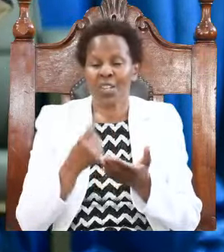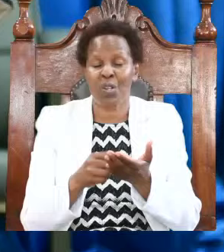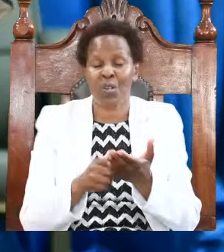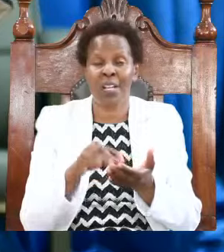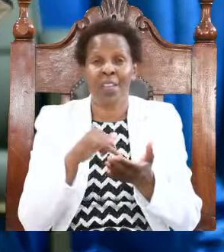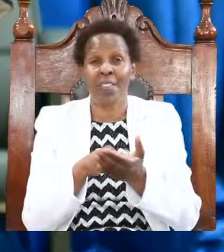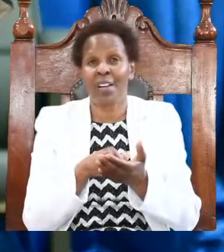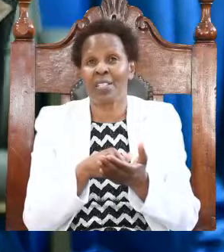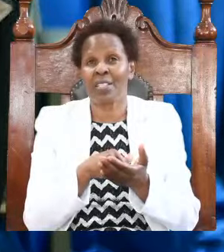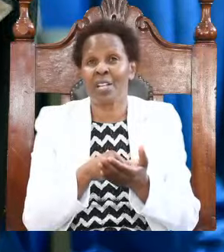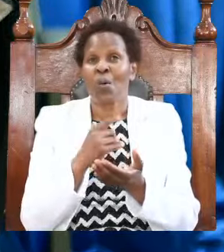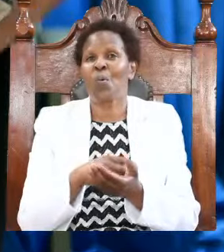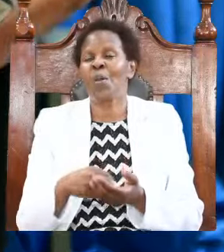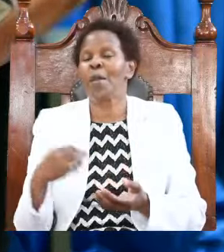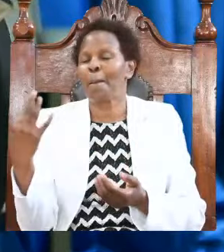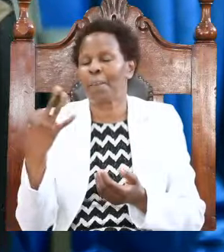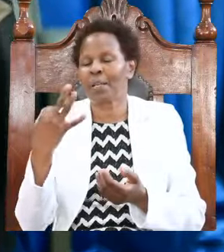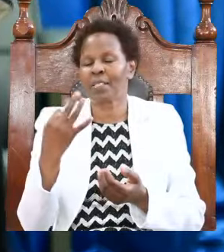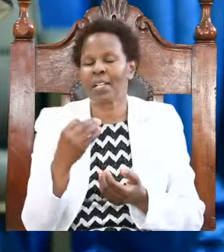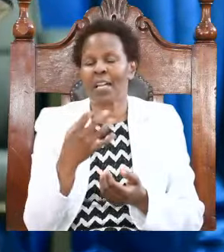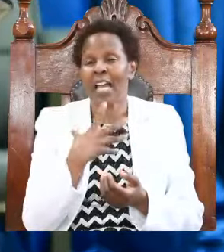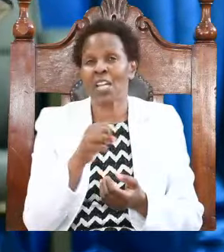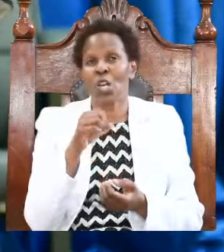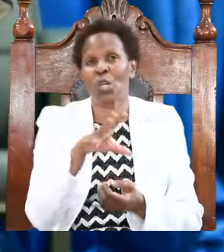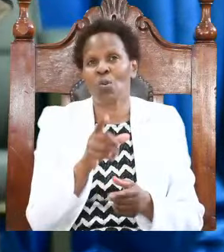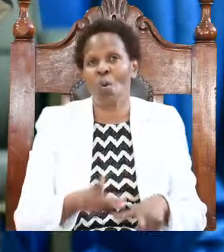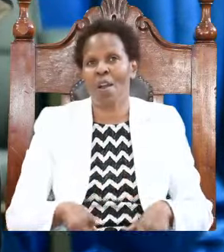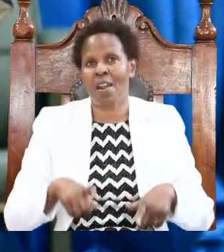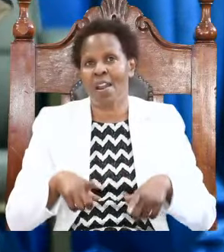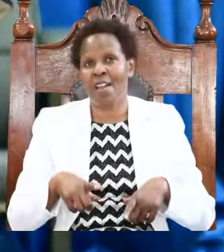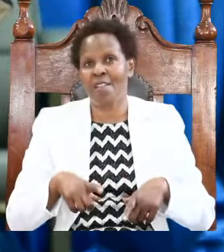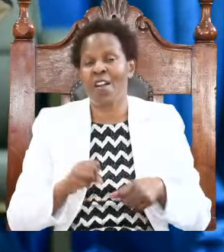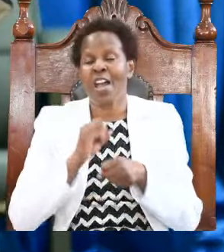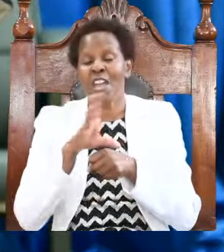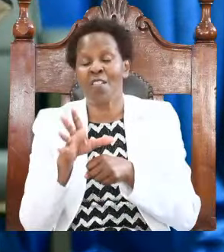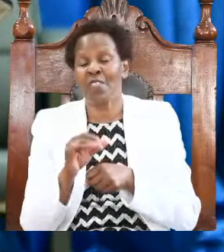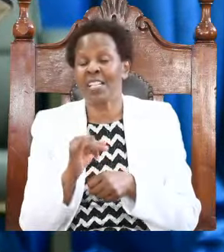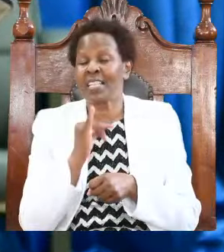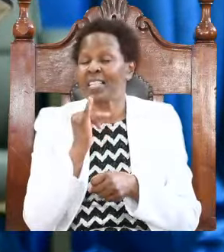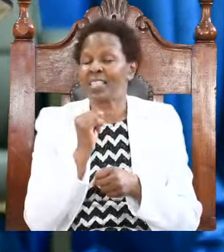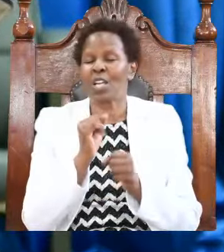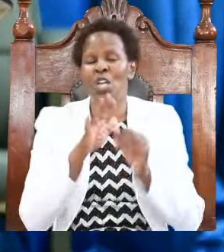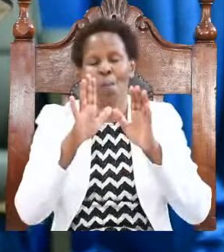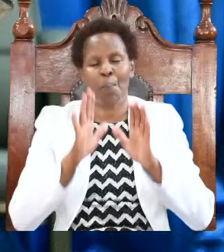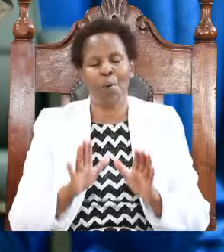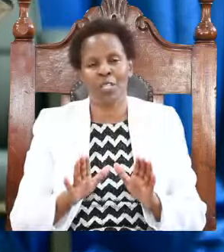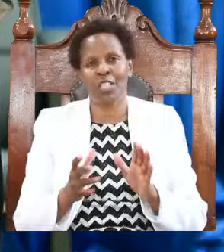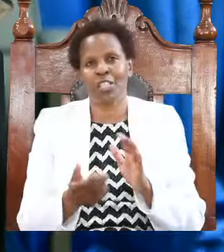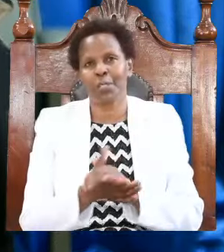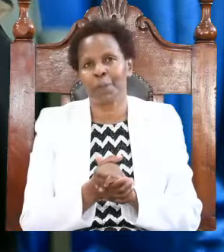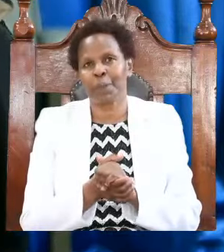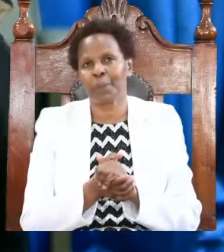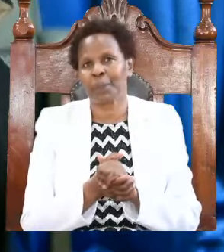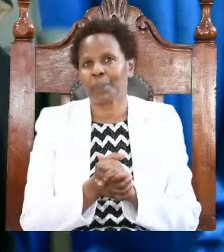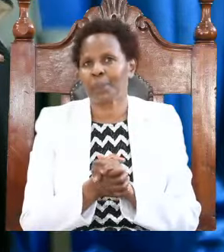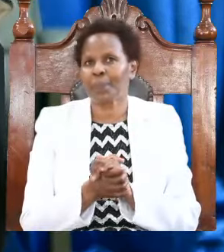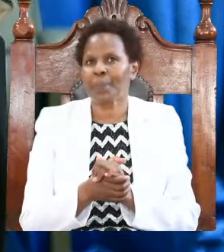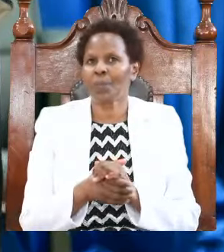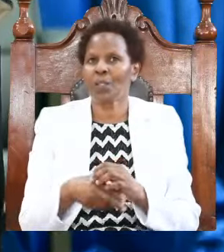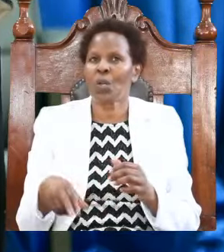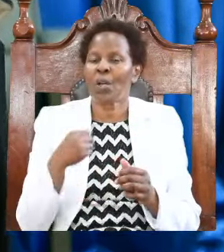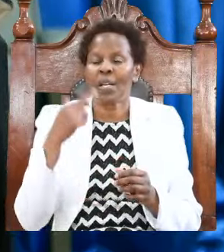and the lives that we lead. And therefore, influence is paramount. Influence is very important. And we